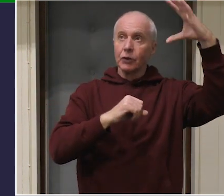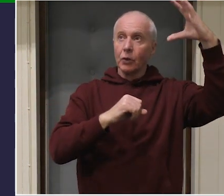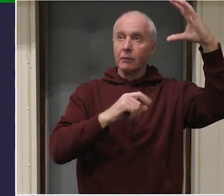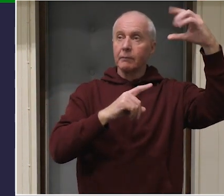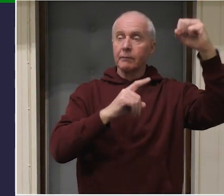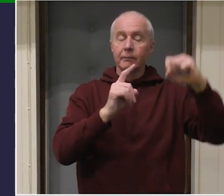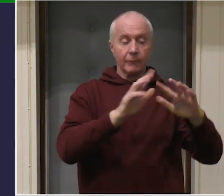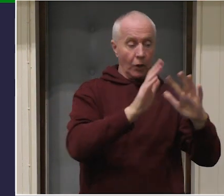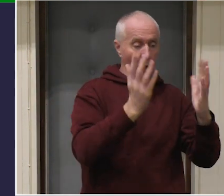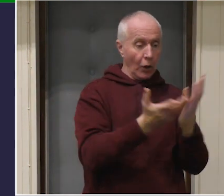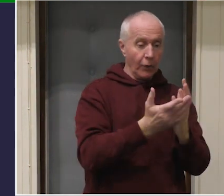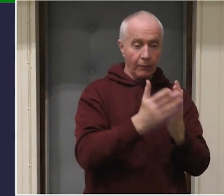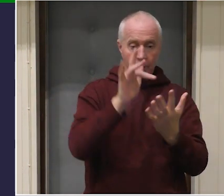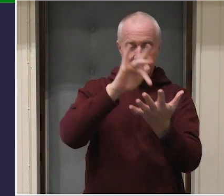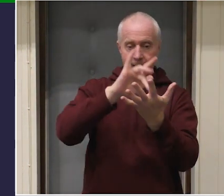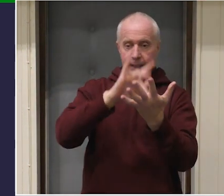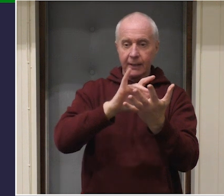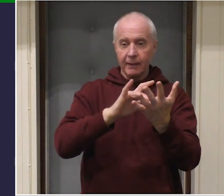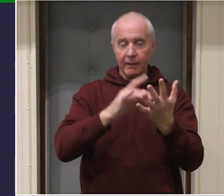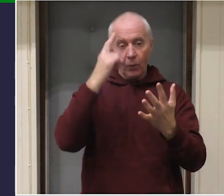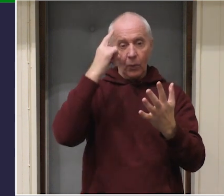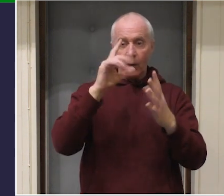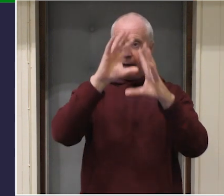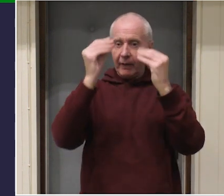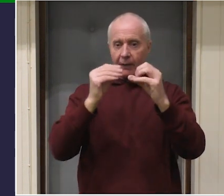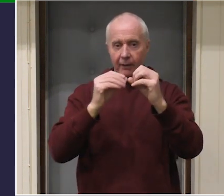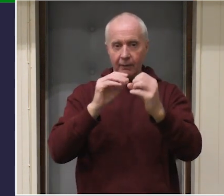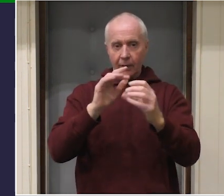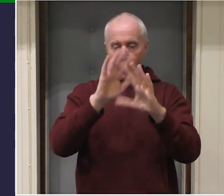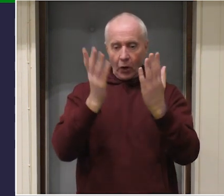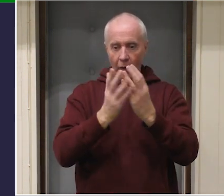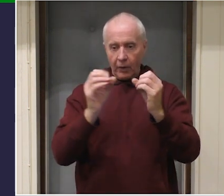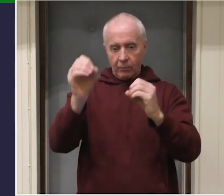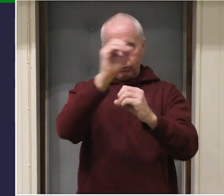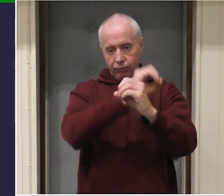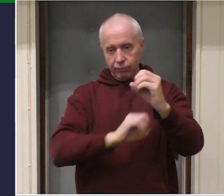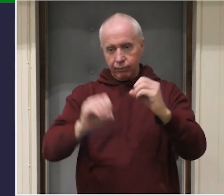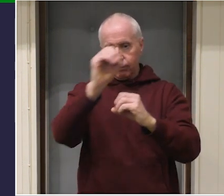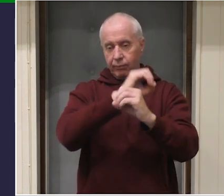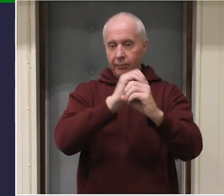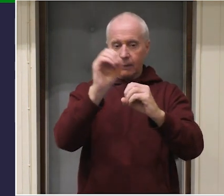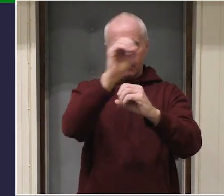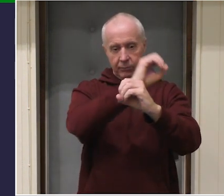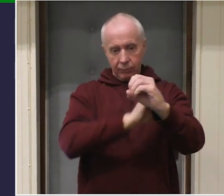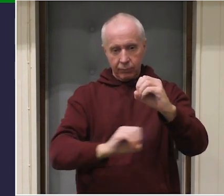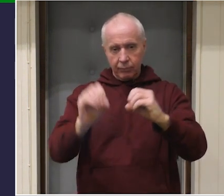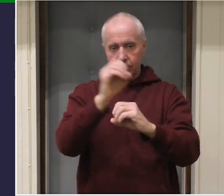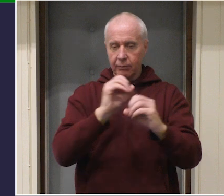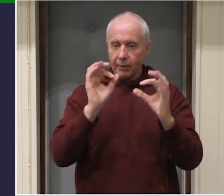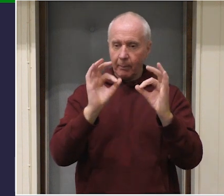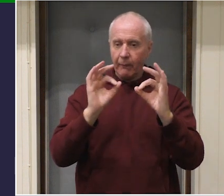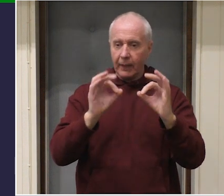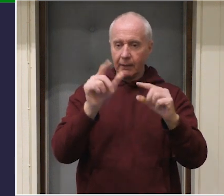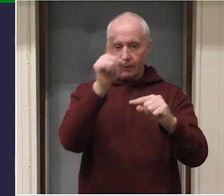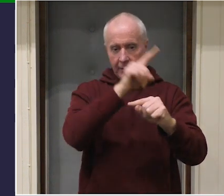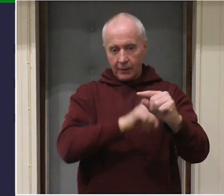that the Earth was the centre of the universe, everything went around the Earth, and that stars described perfect circles around the Earth, and